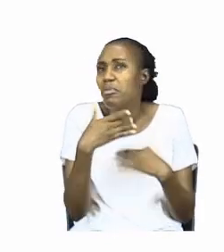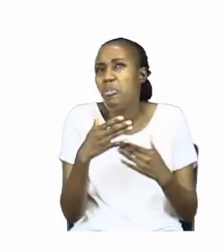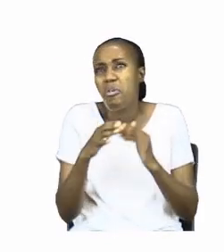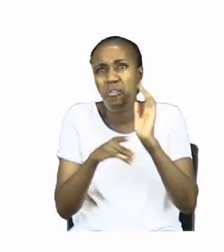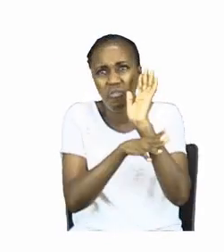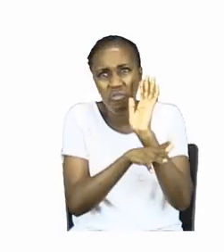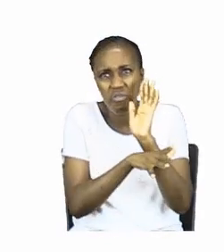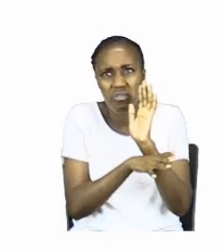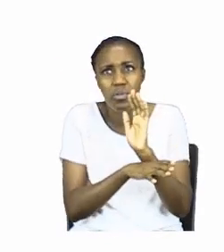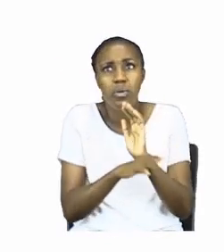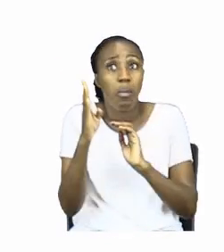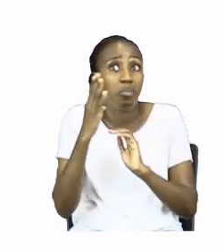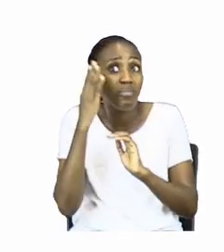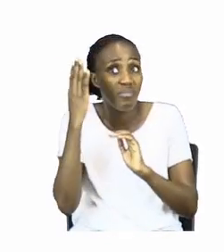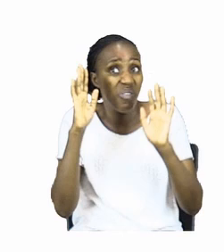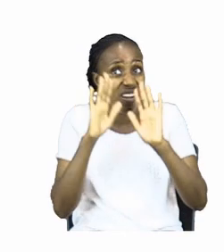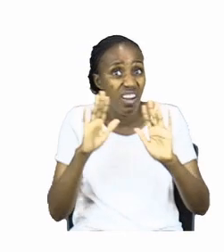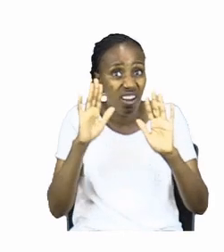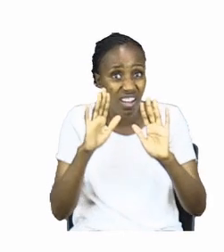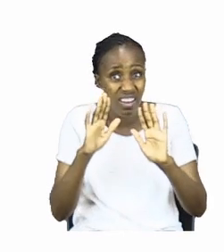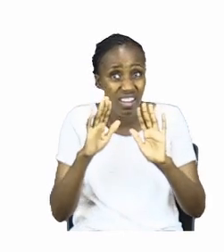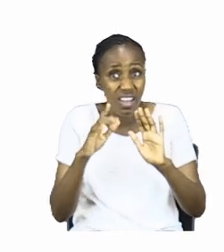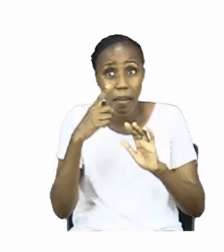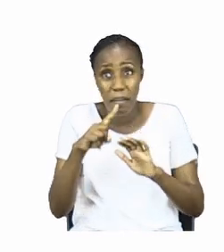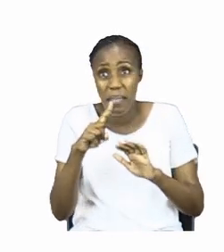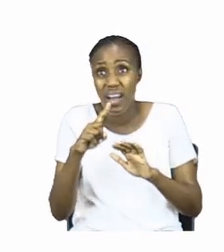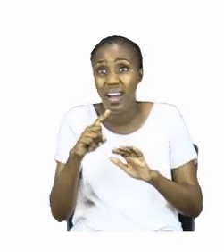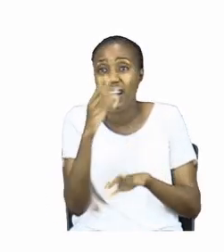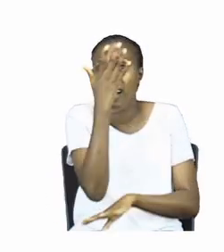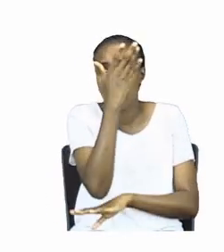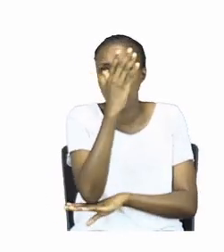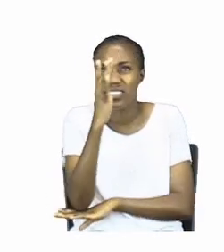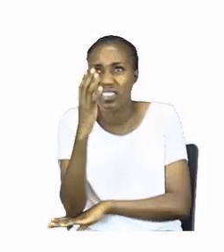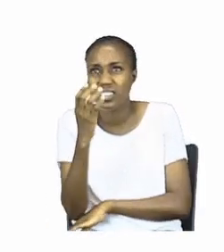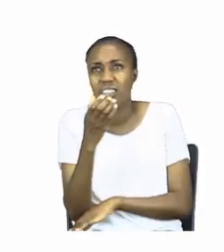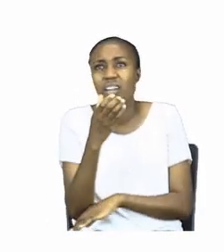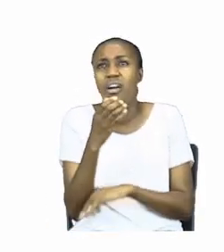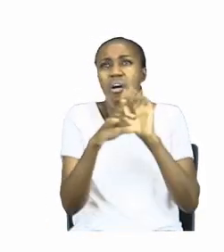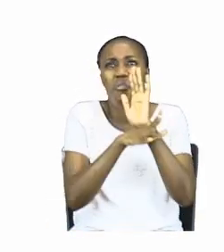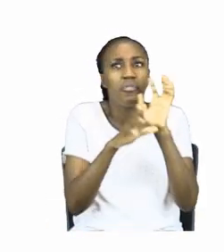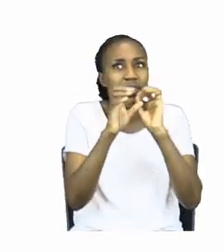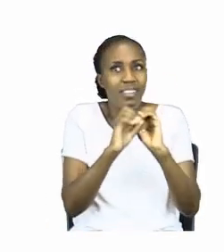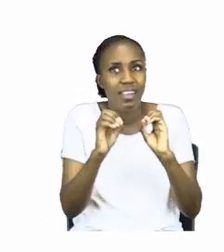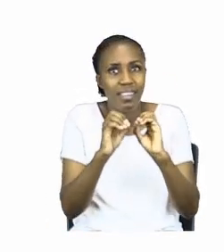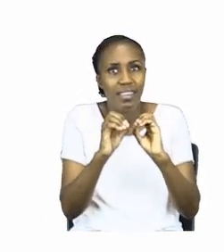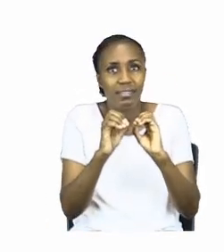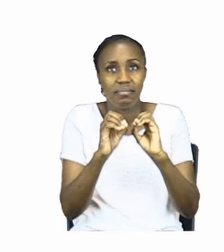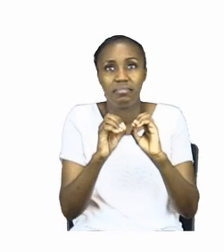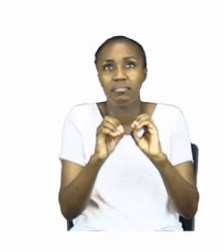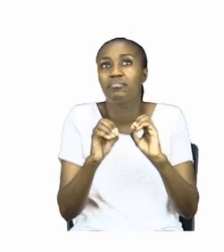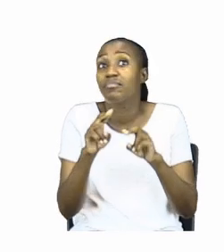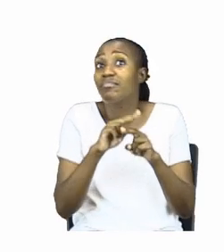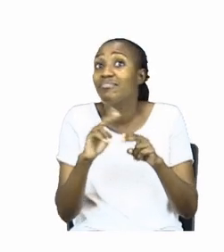the trees which are just for shade with a green crayon. Now remember, all the